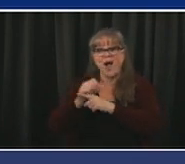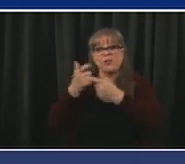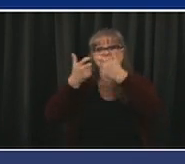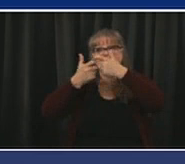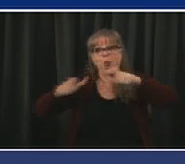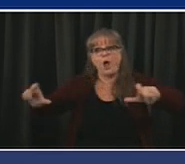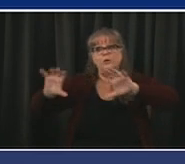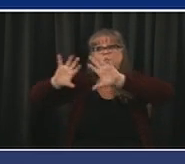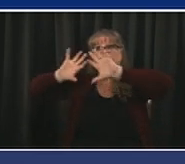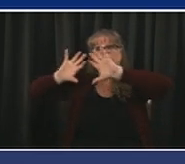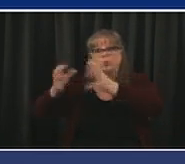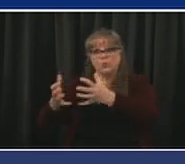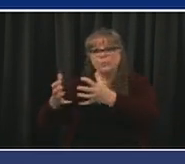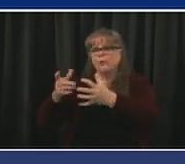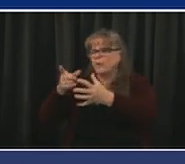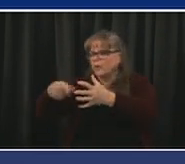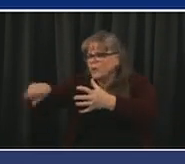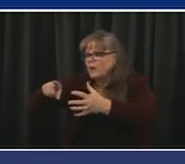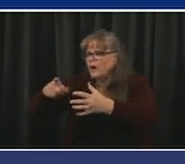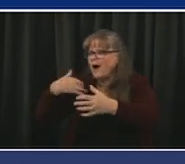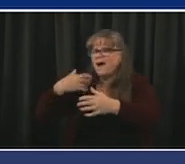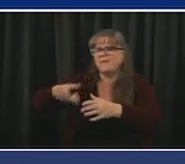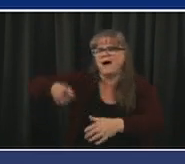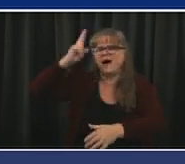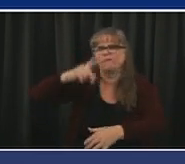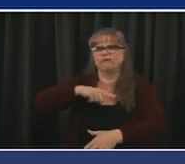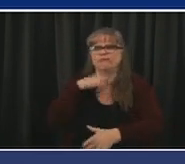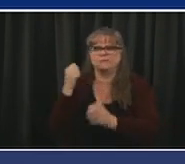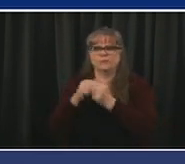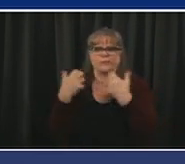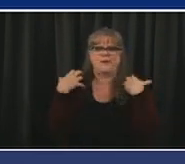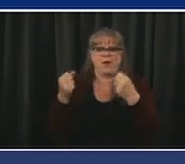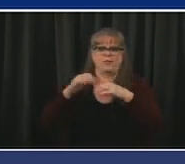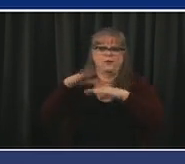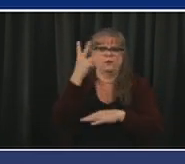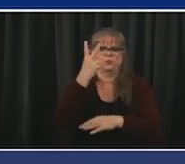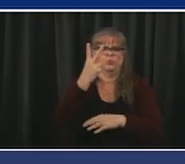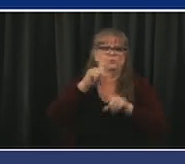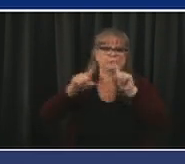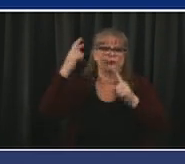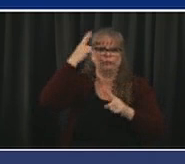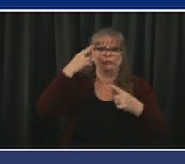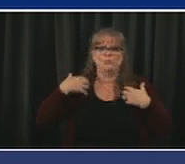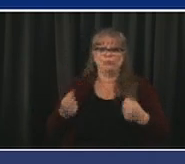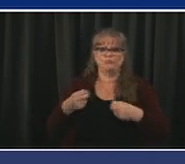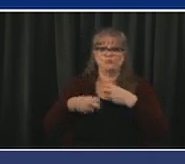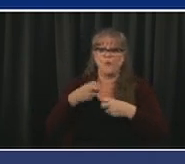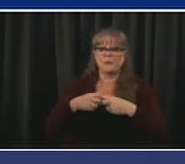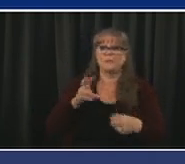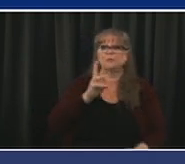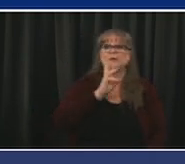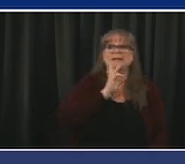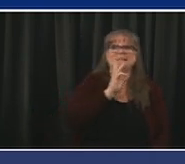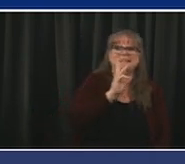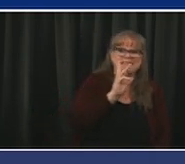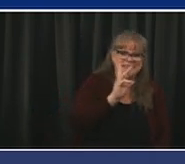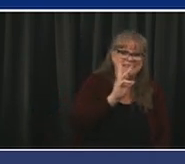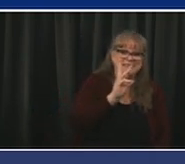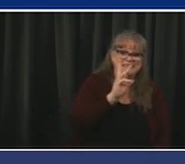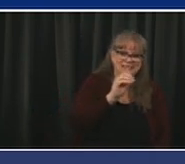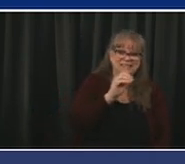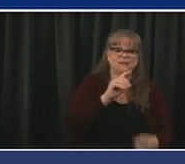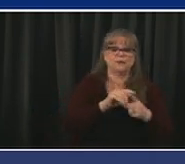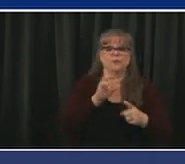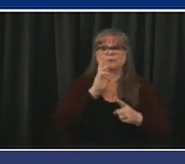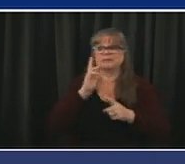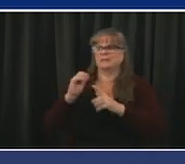338,000 Coloradans ages 60 to 64. So this is another large chunk that we're working our way through. And